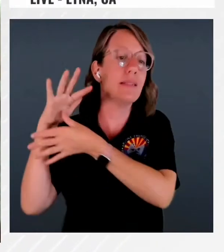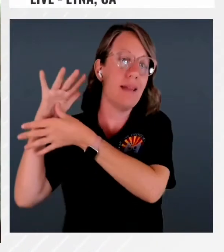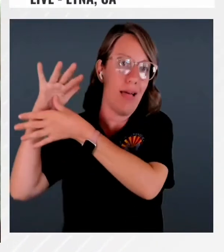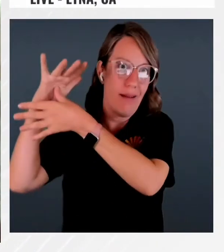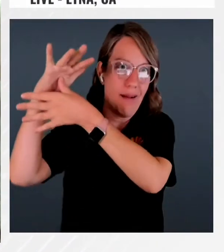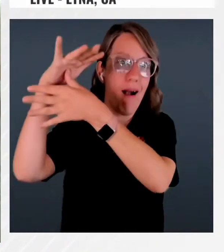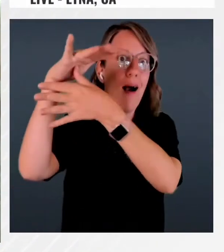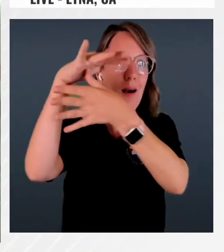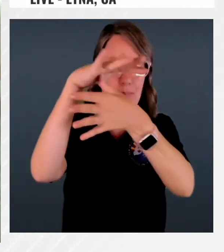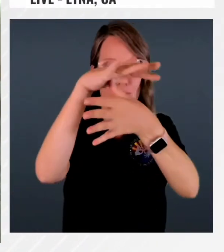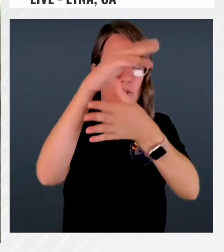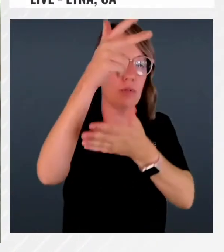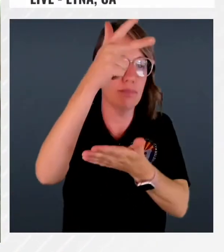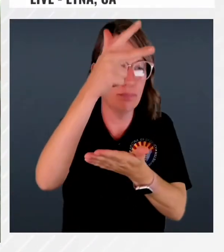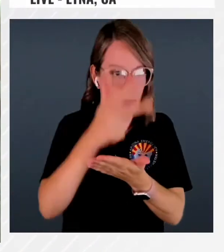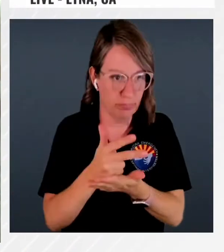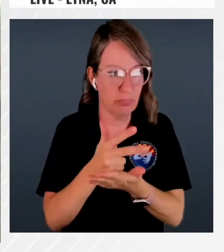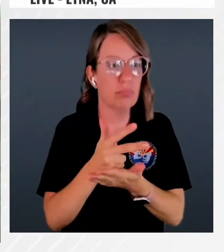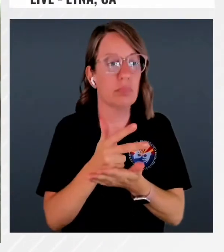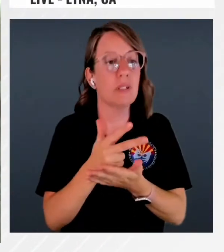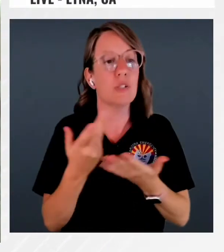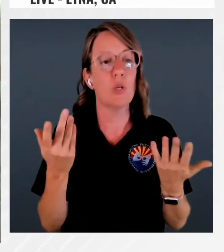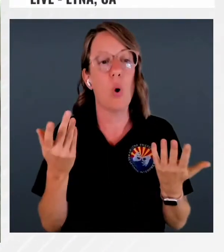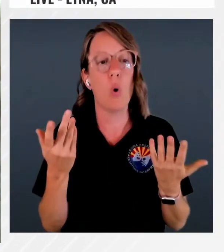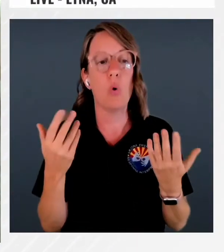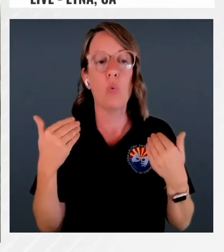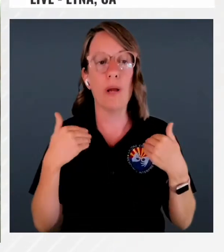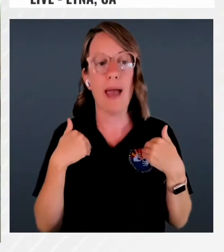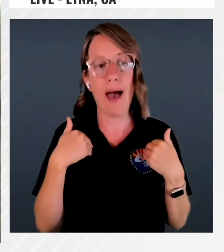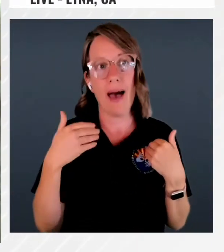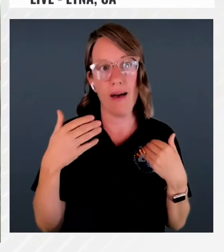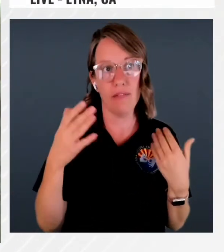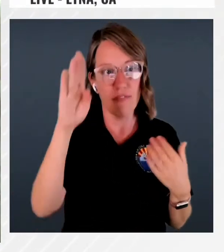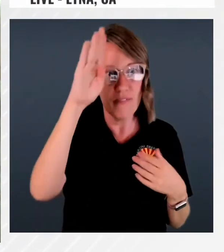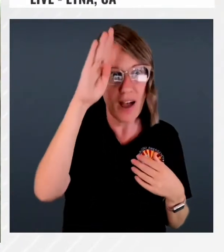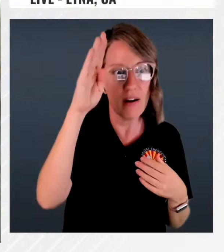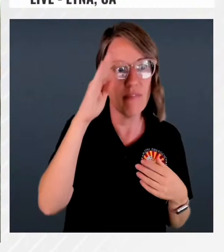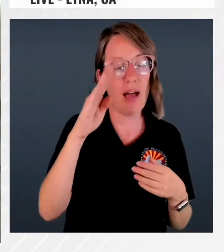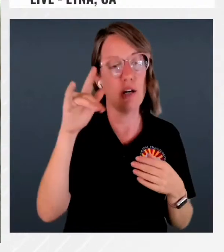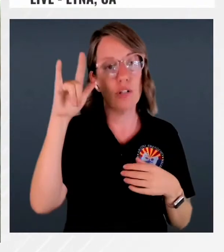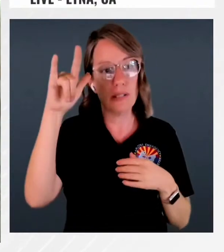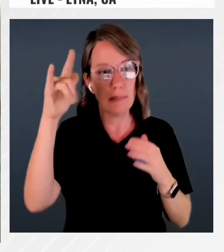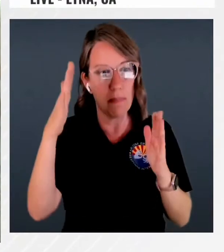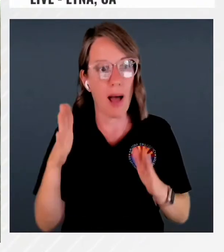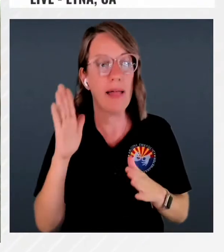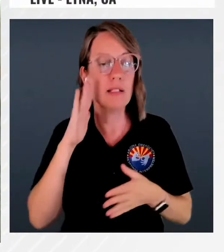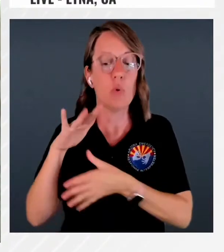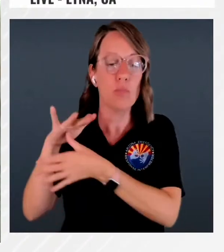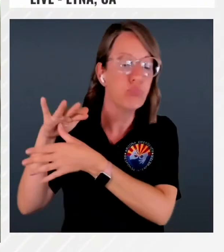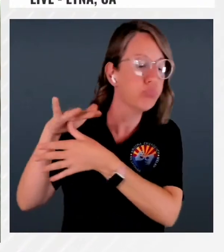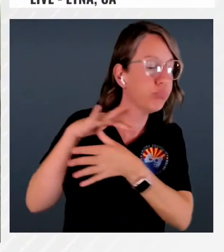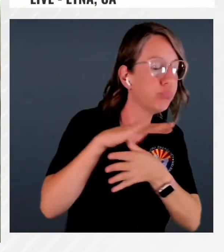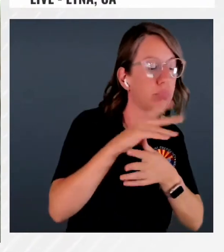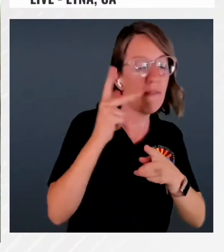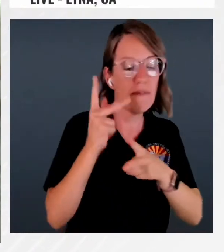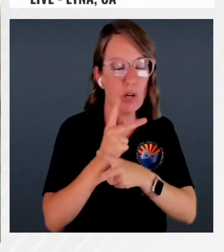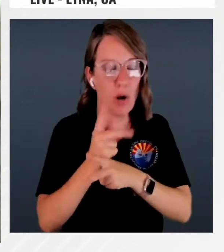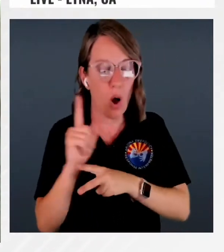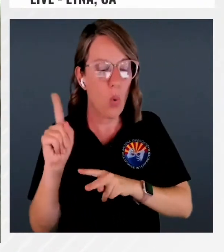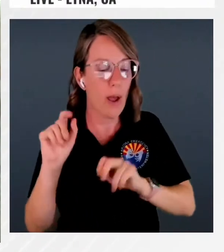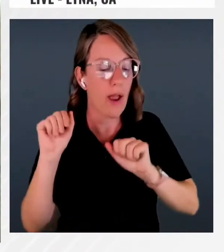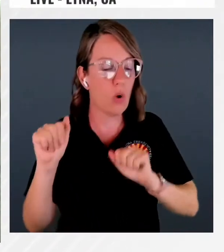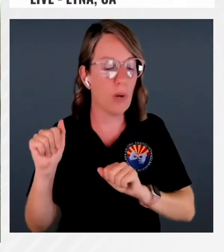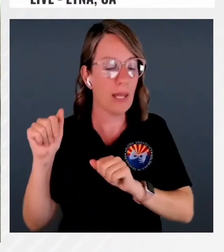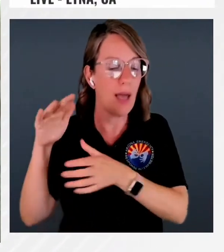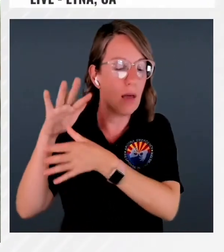and identify heli-spots where they can land, and then we can eventually shuttle troops into those spots. So those are